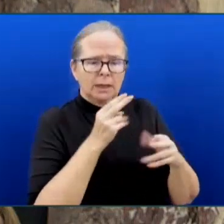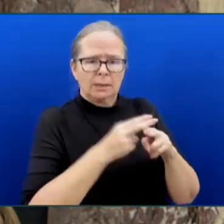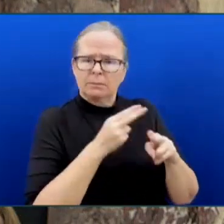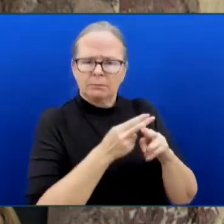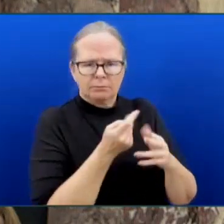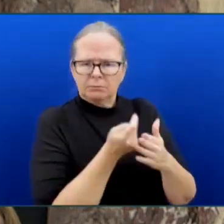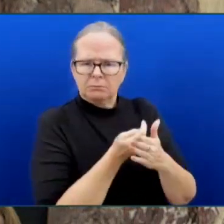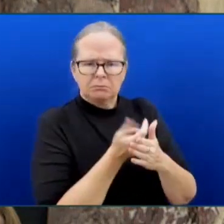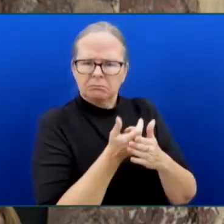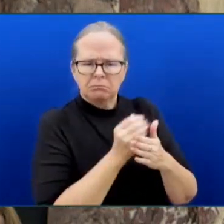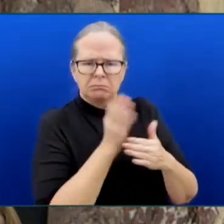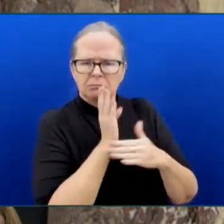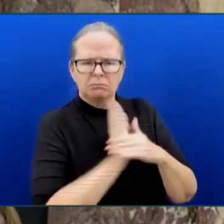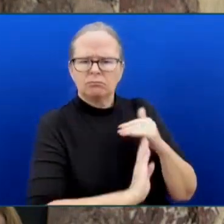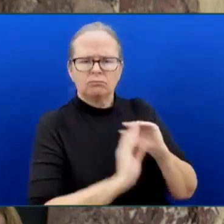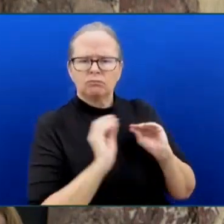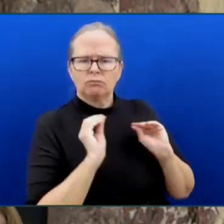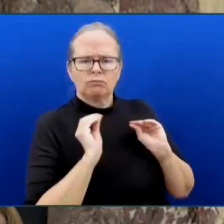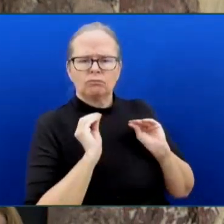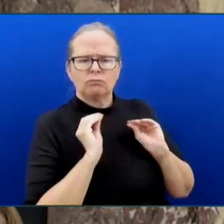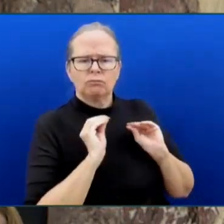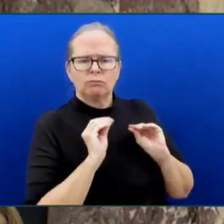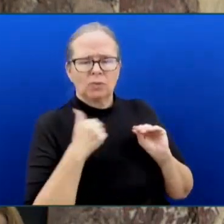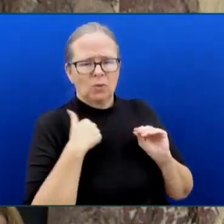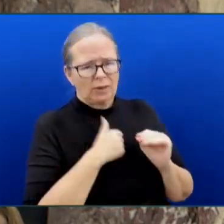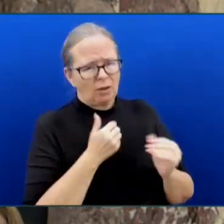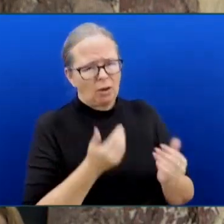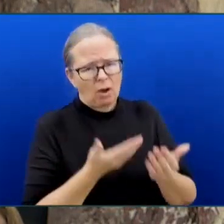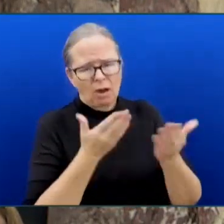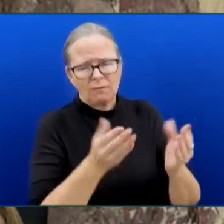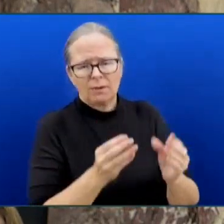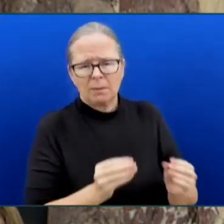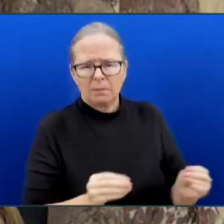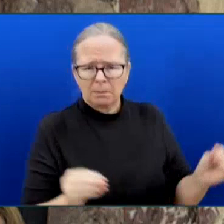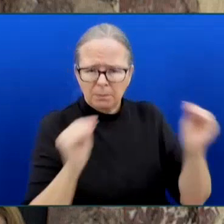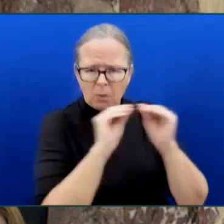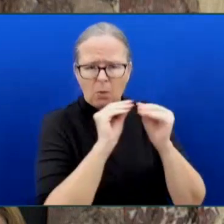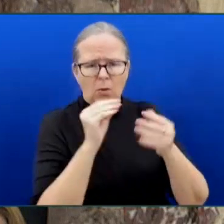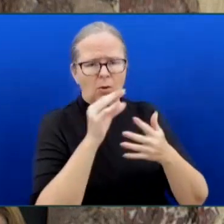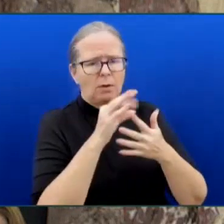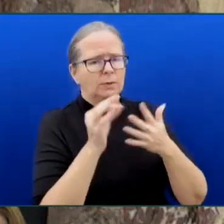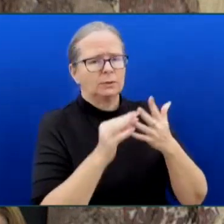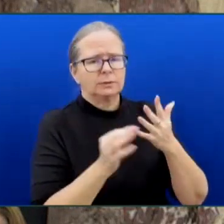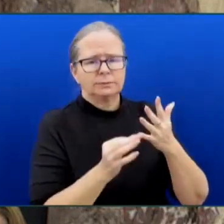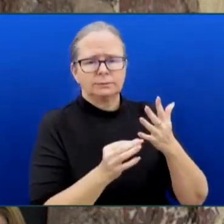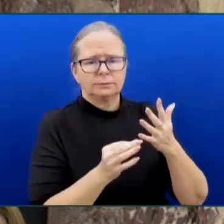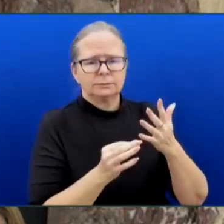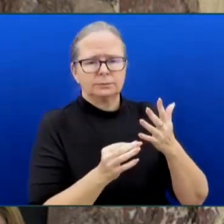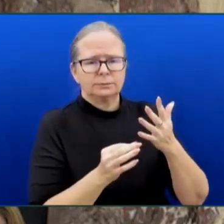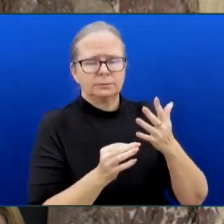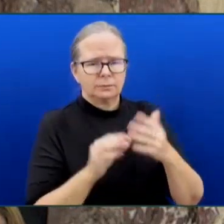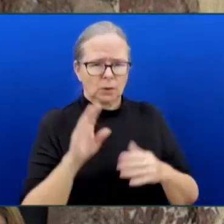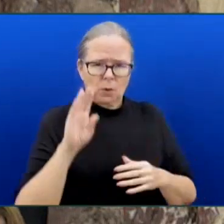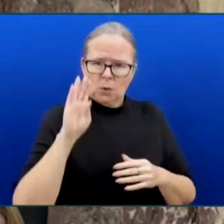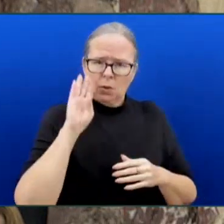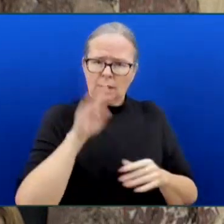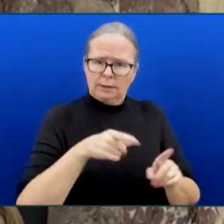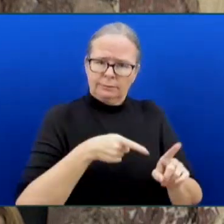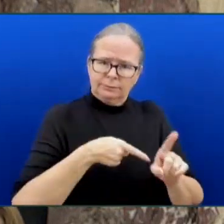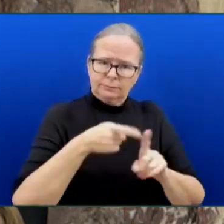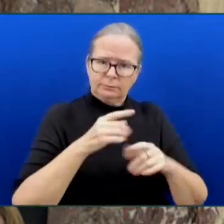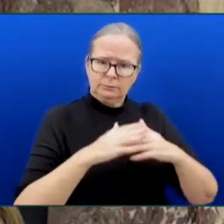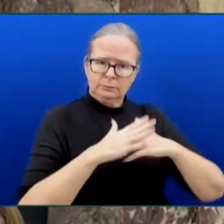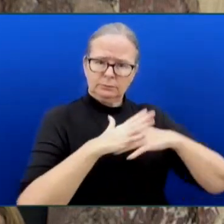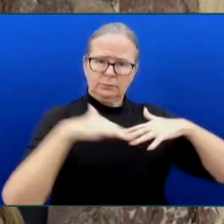think, more than that. The member will know, particularly with respect to Indigenous people, the need to make fundamental changes in institutions